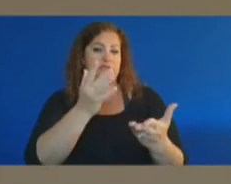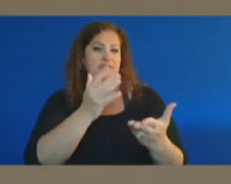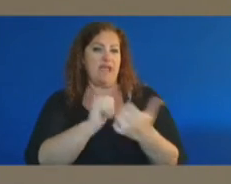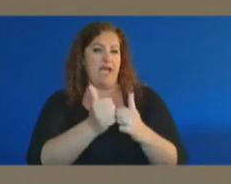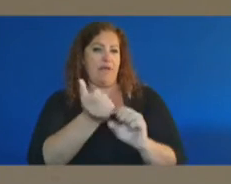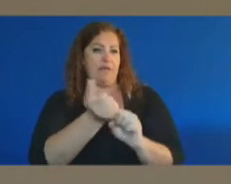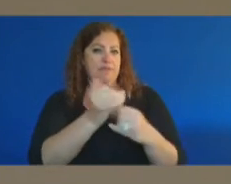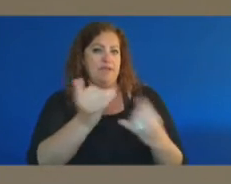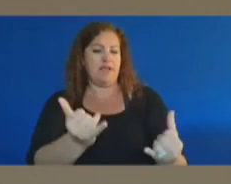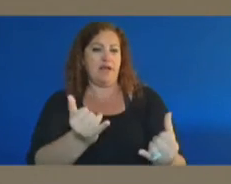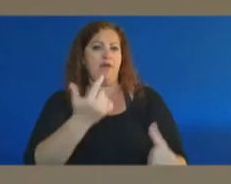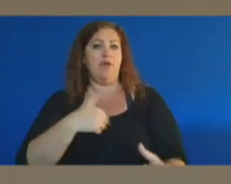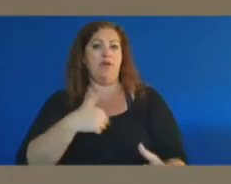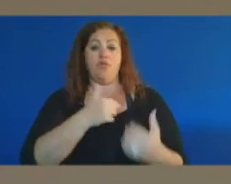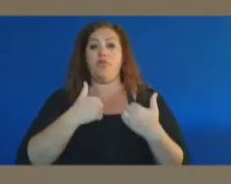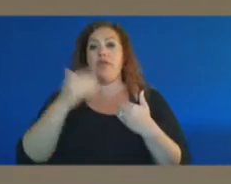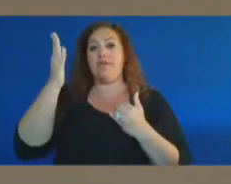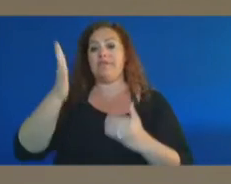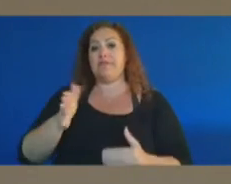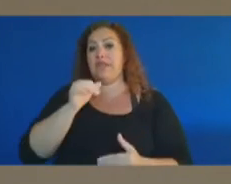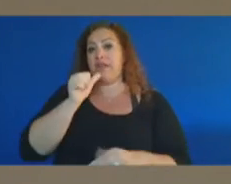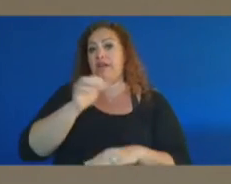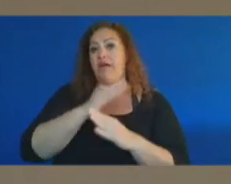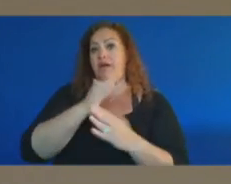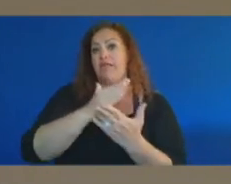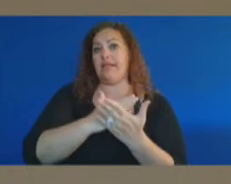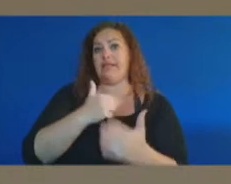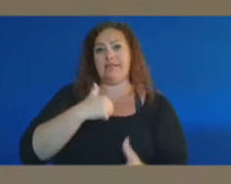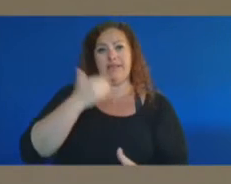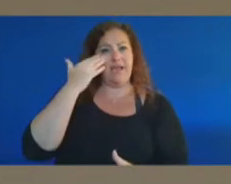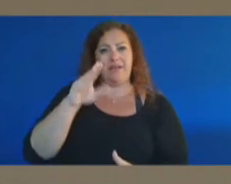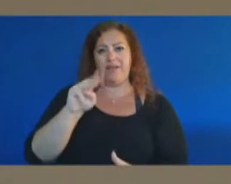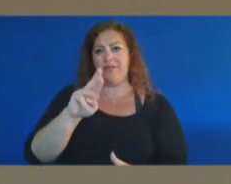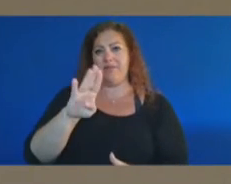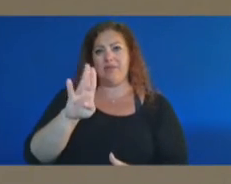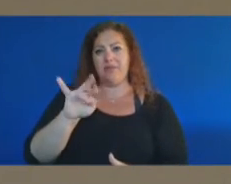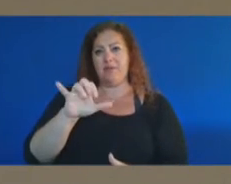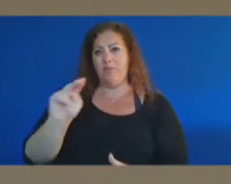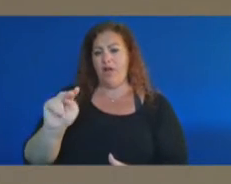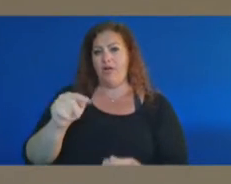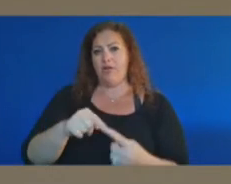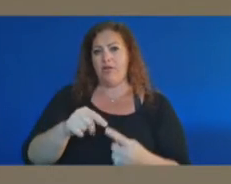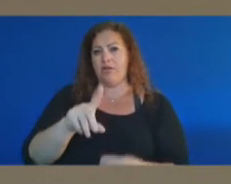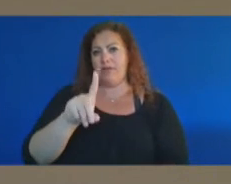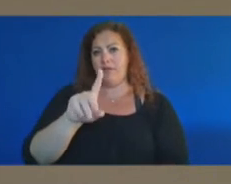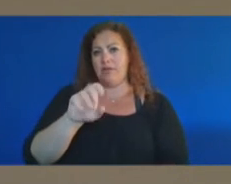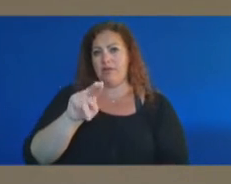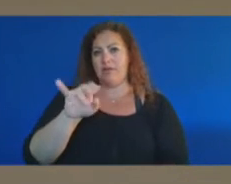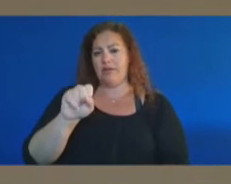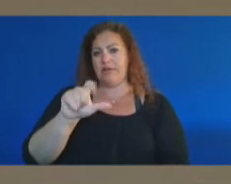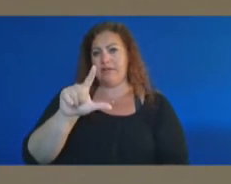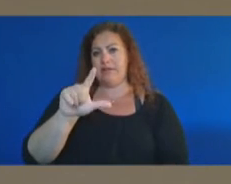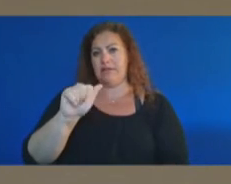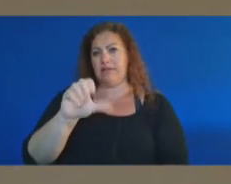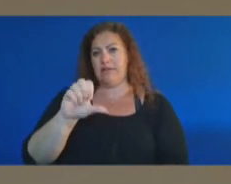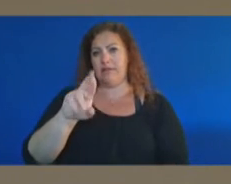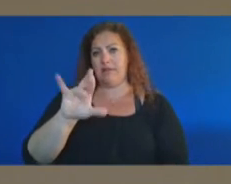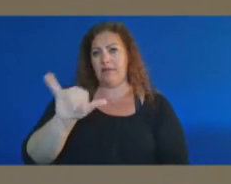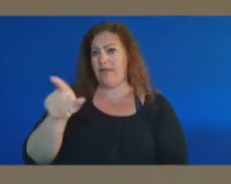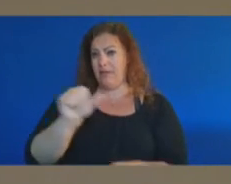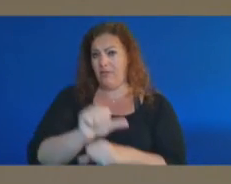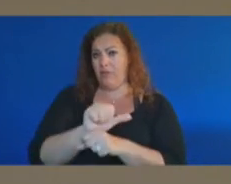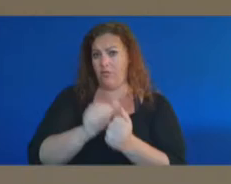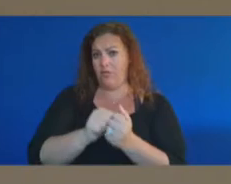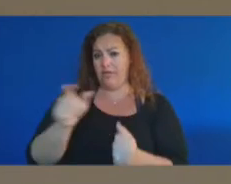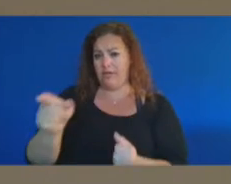have a speaker that's not on the list and I don't know Mr Brown is um Dennis lari is he working with you uh